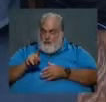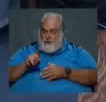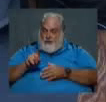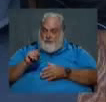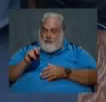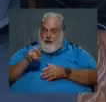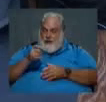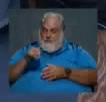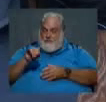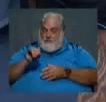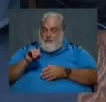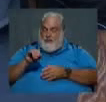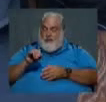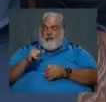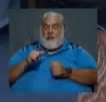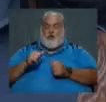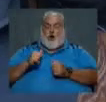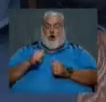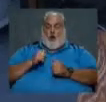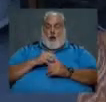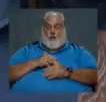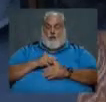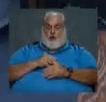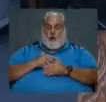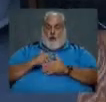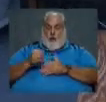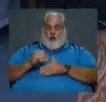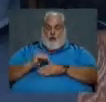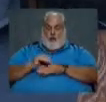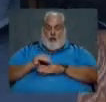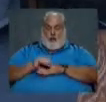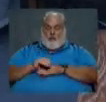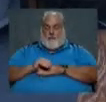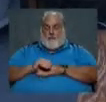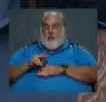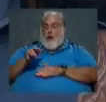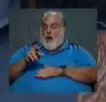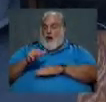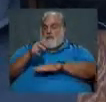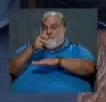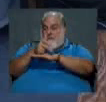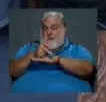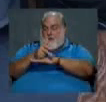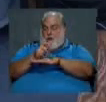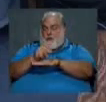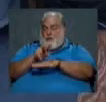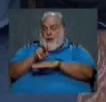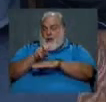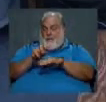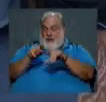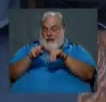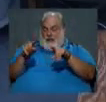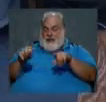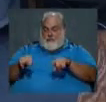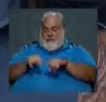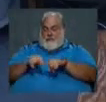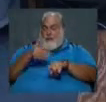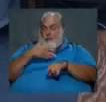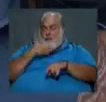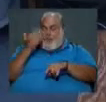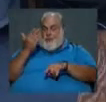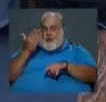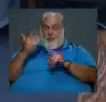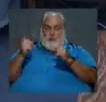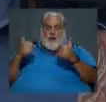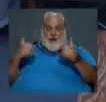at night. There's vehicles in the driveway. They don't have license plates. When they do have a license plate, it's an